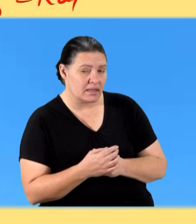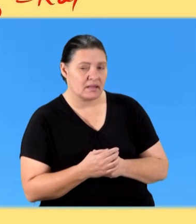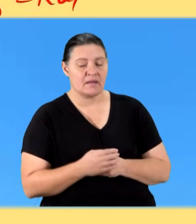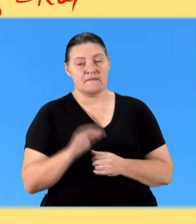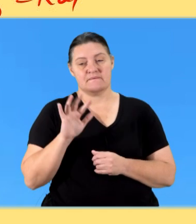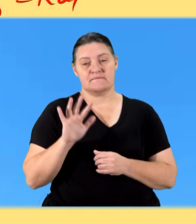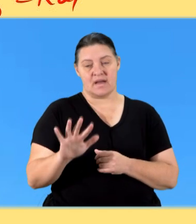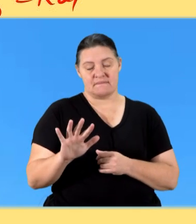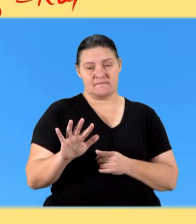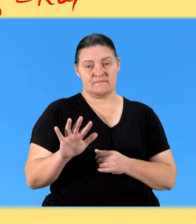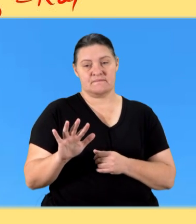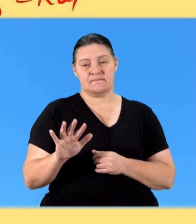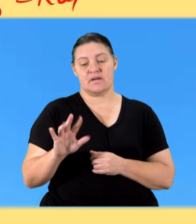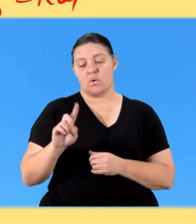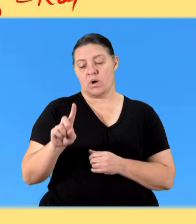calculator?